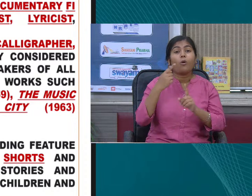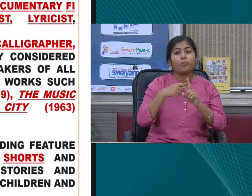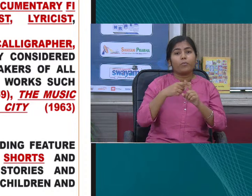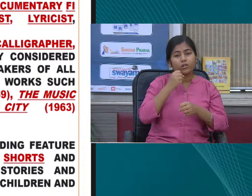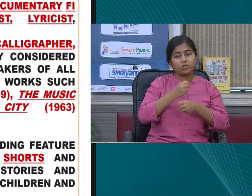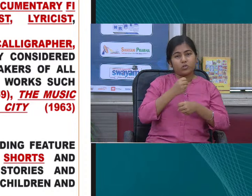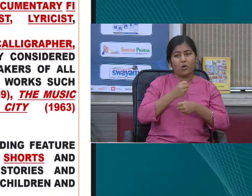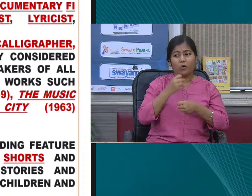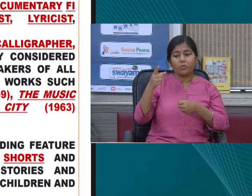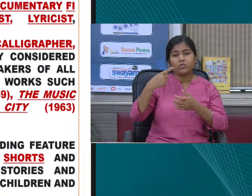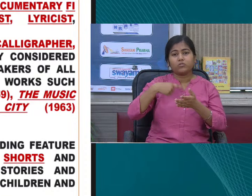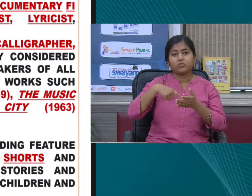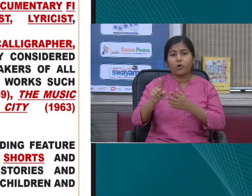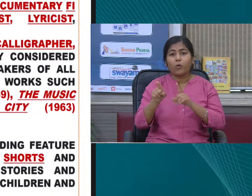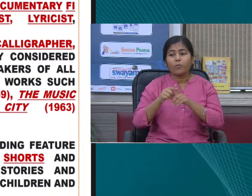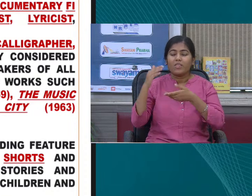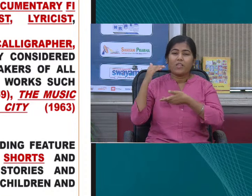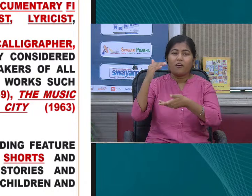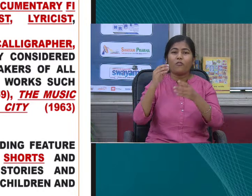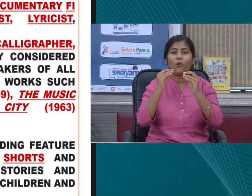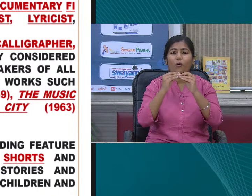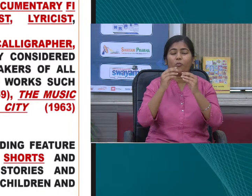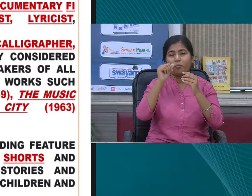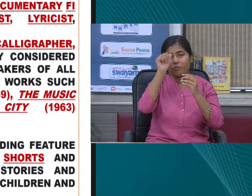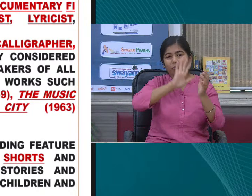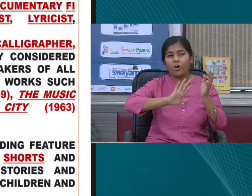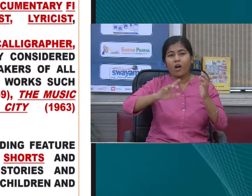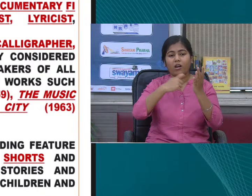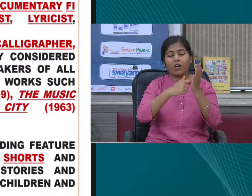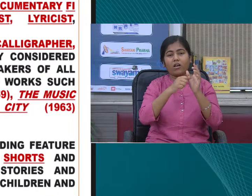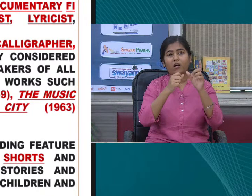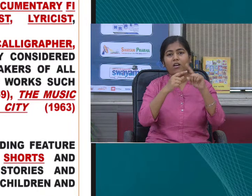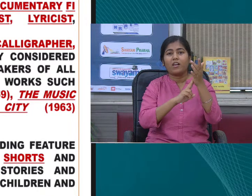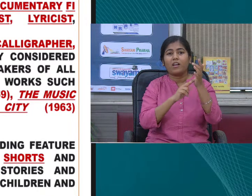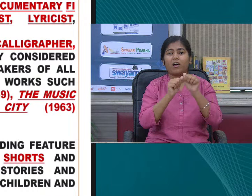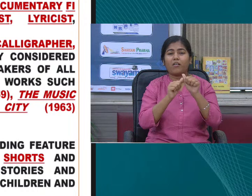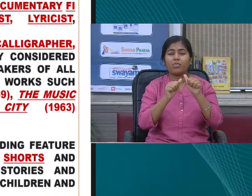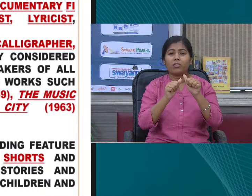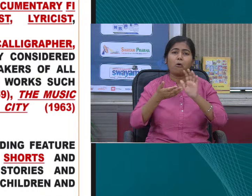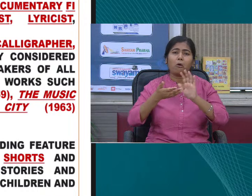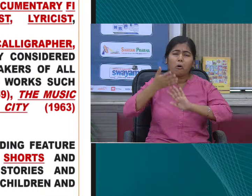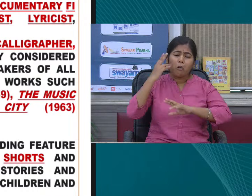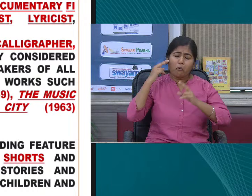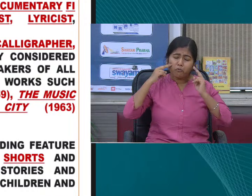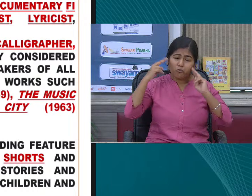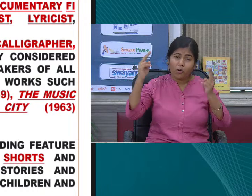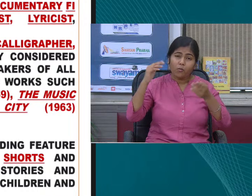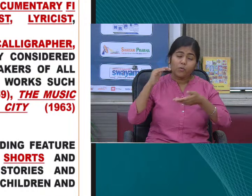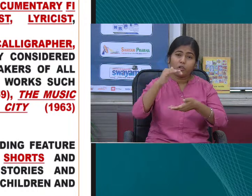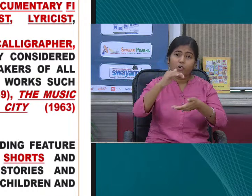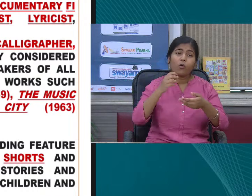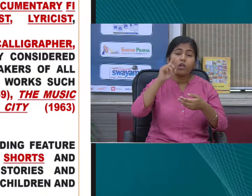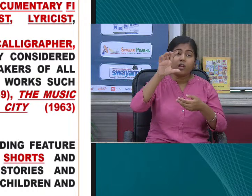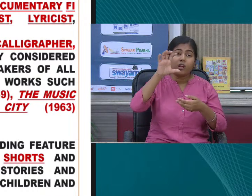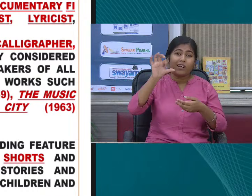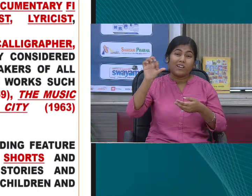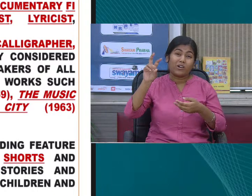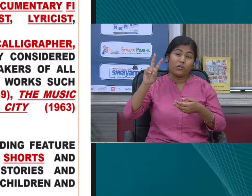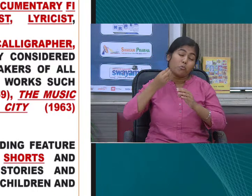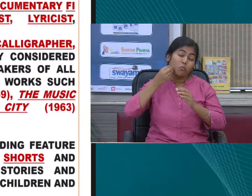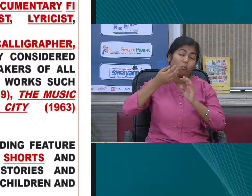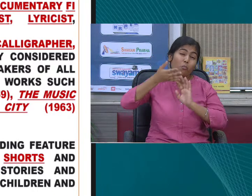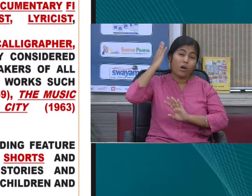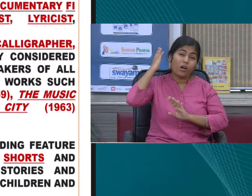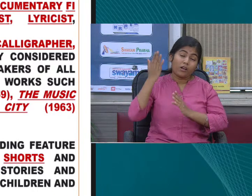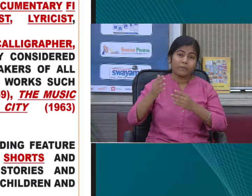with Bharat Ratna. It is the highest civilian award in 1992. So this is all about Satyajit Ray, and he